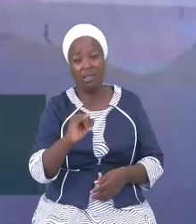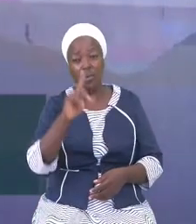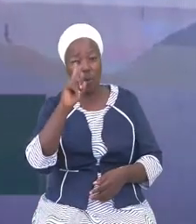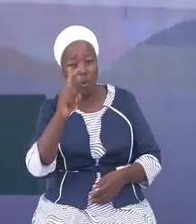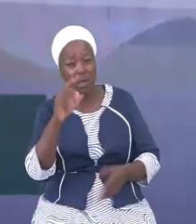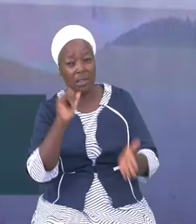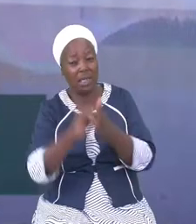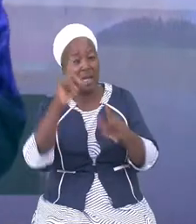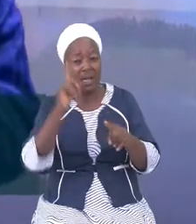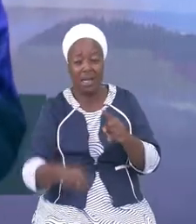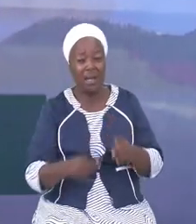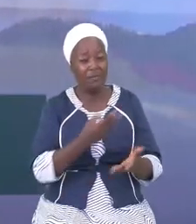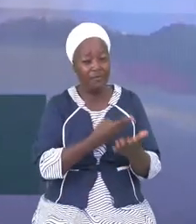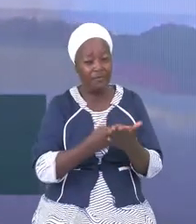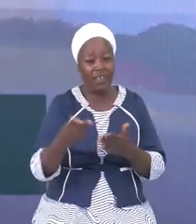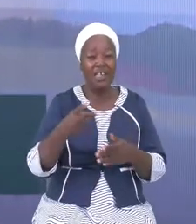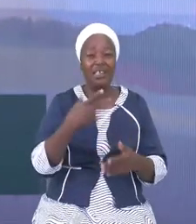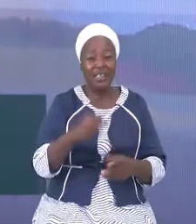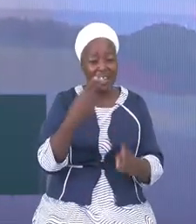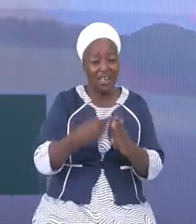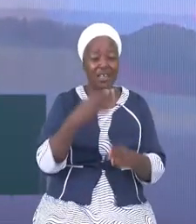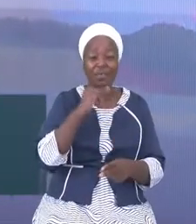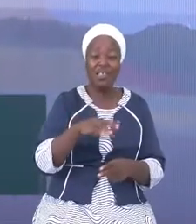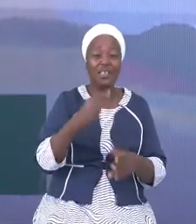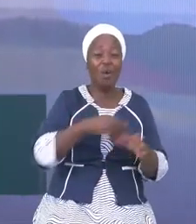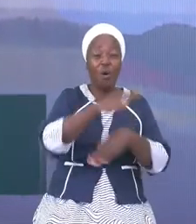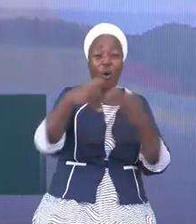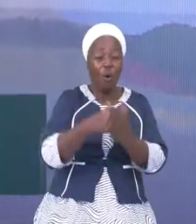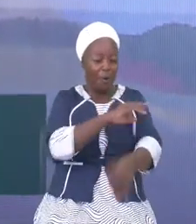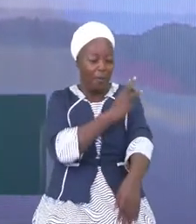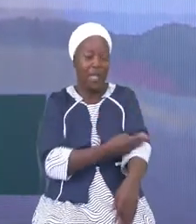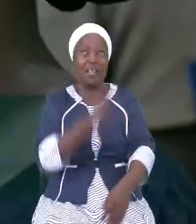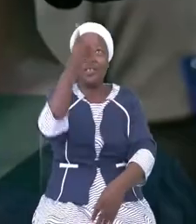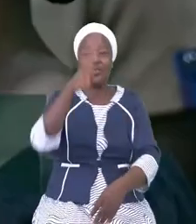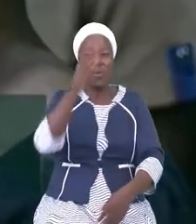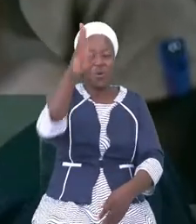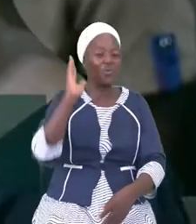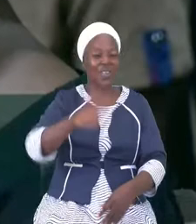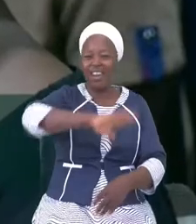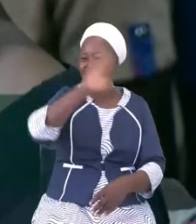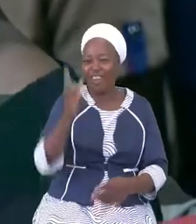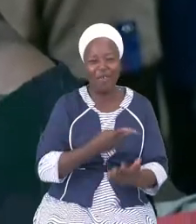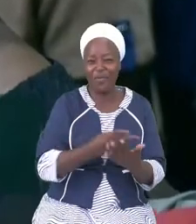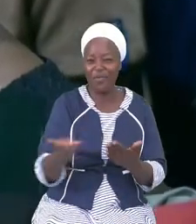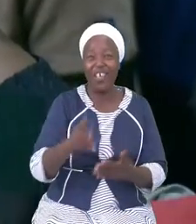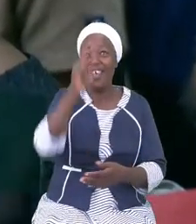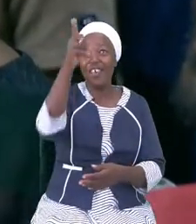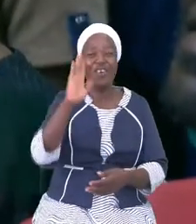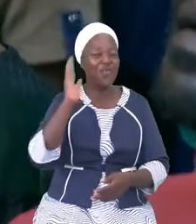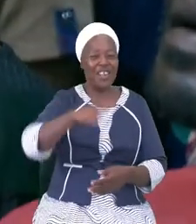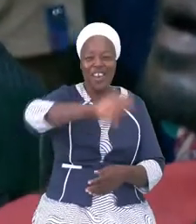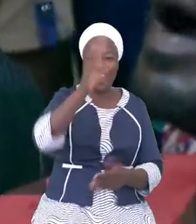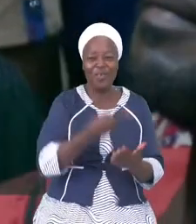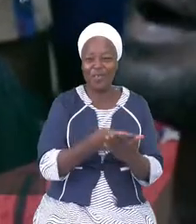fail. His name is the Almighty God. God will never fail. I said, God will